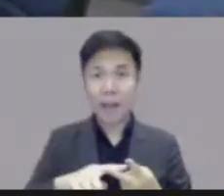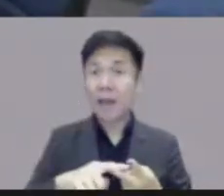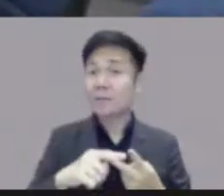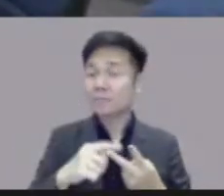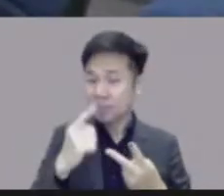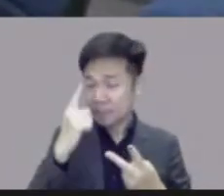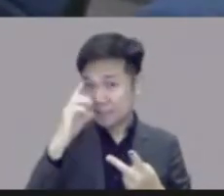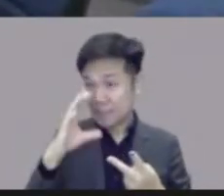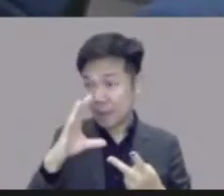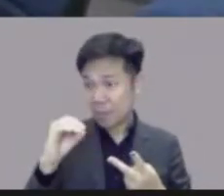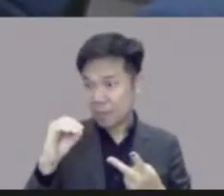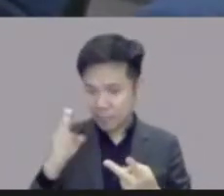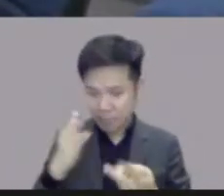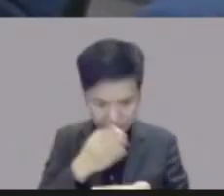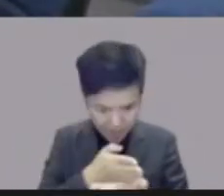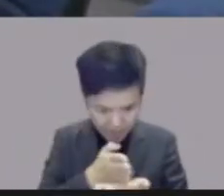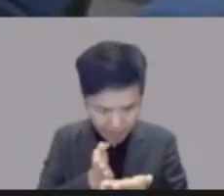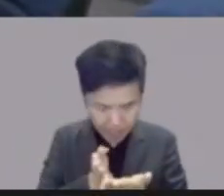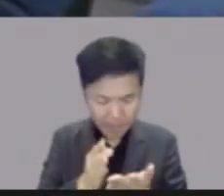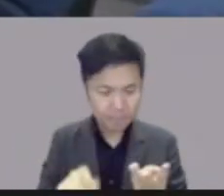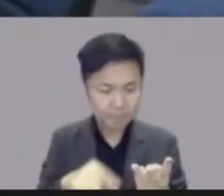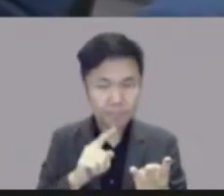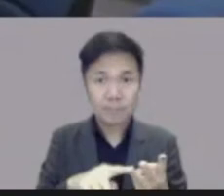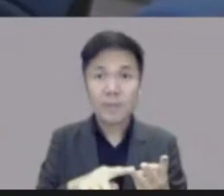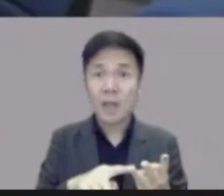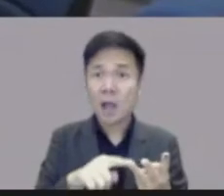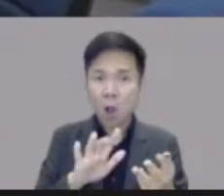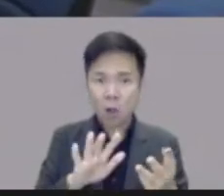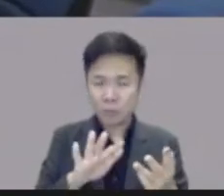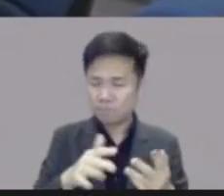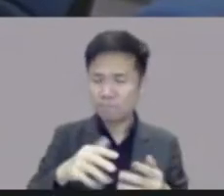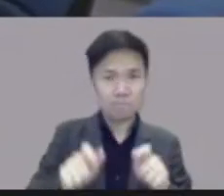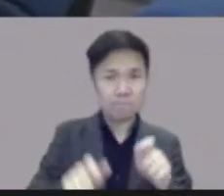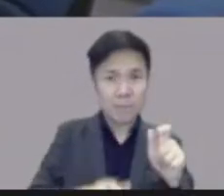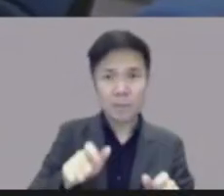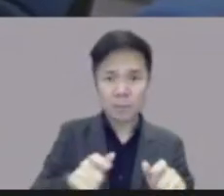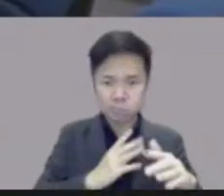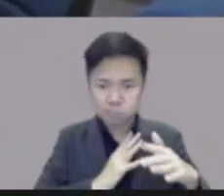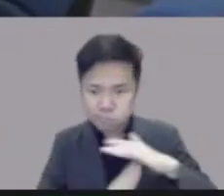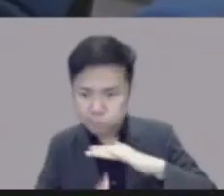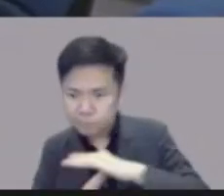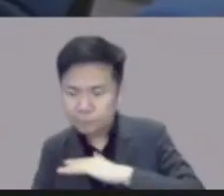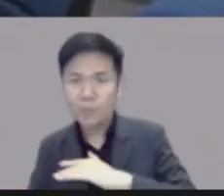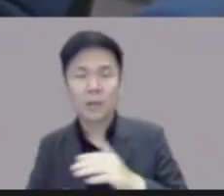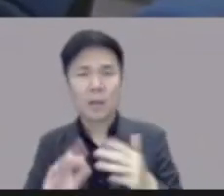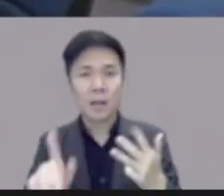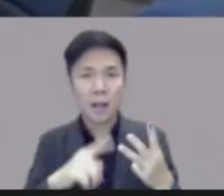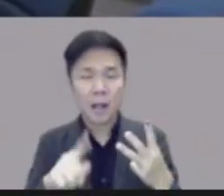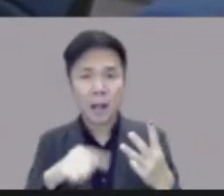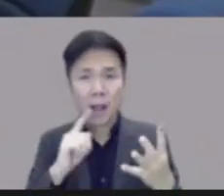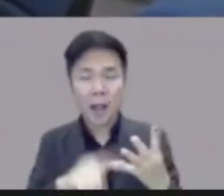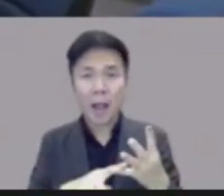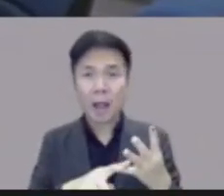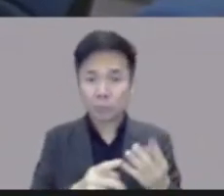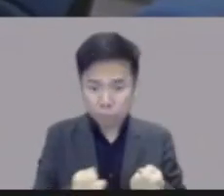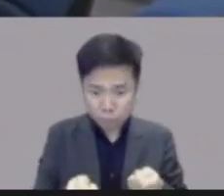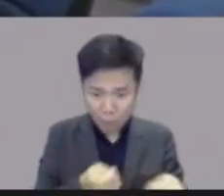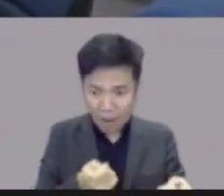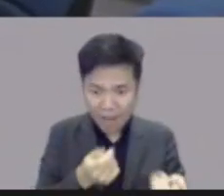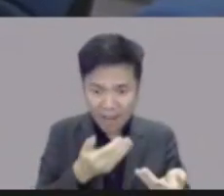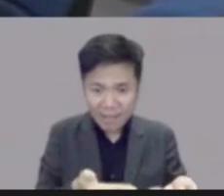establishment climate induced human Mobility nature-based Solutions legal legally